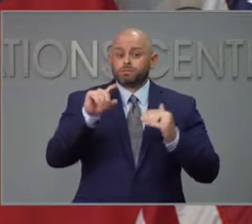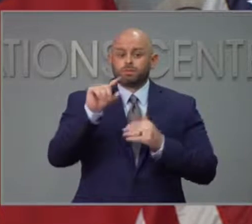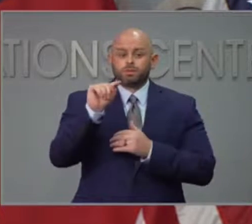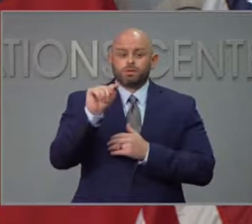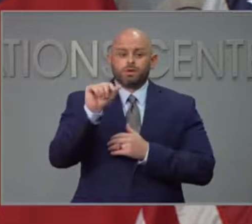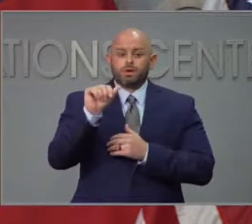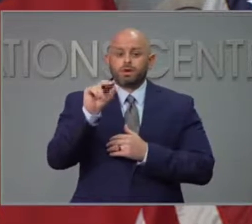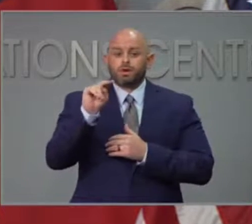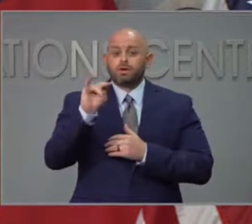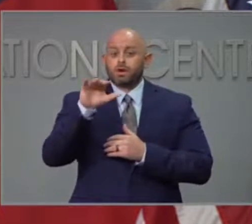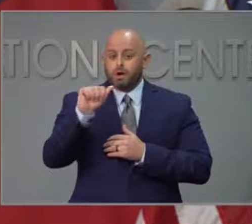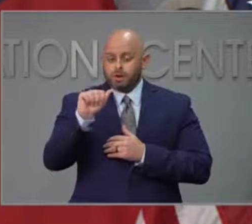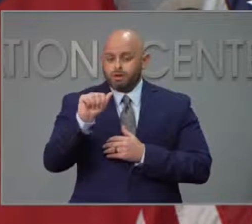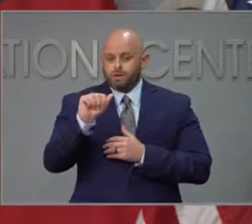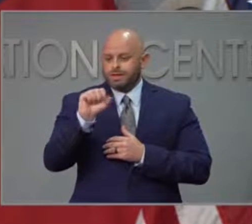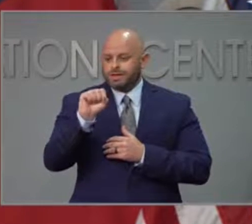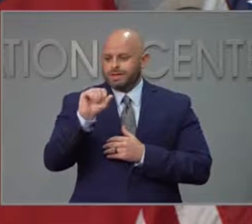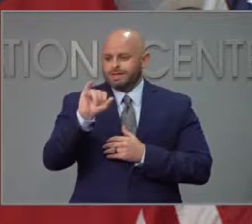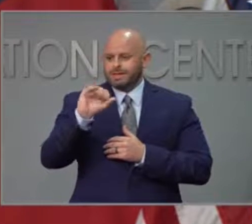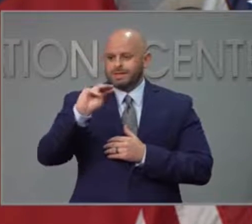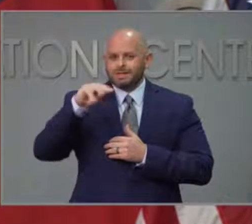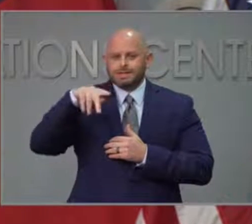Simpson from ABC News. Tanya Simpson.